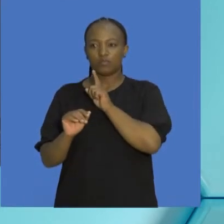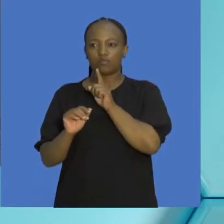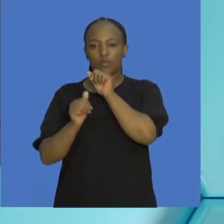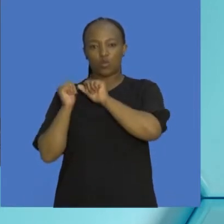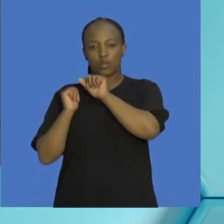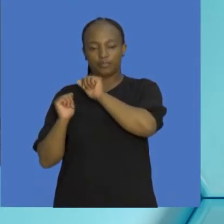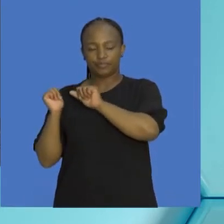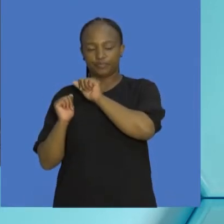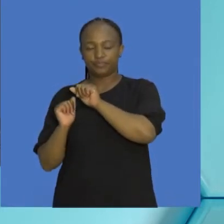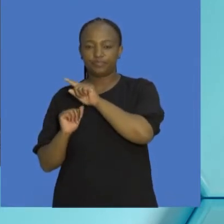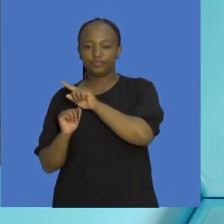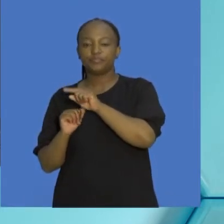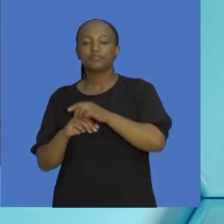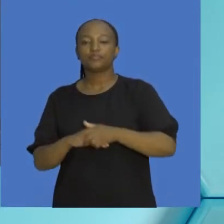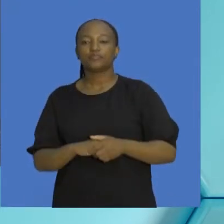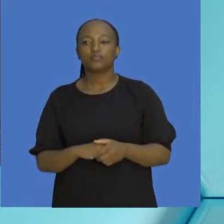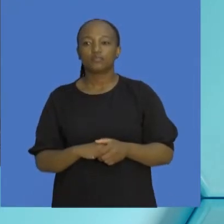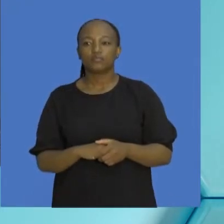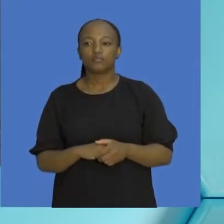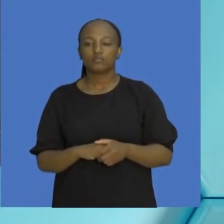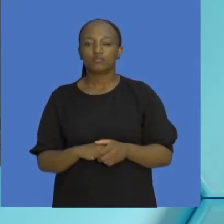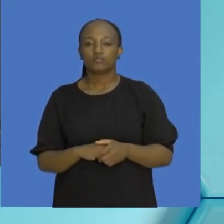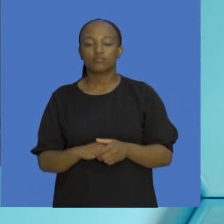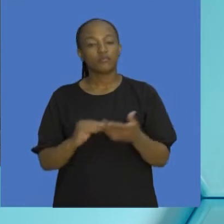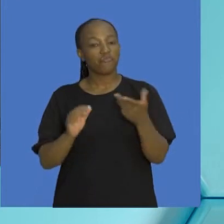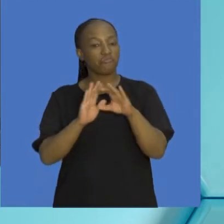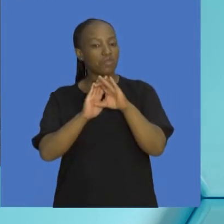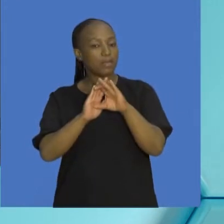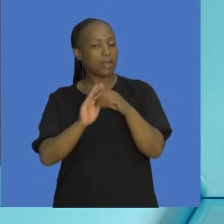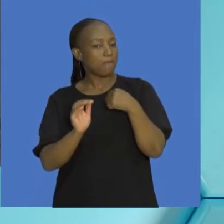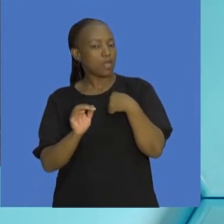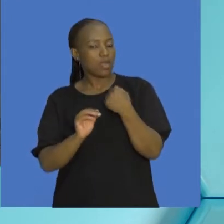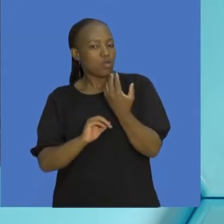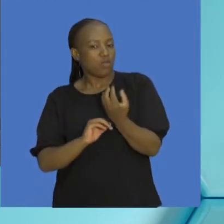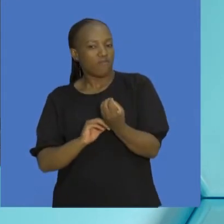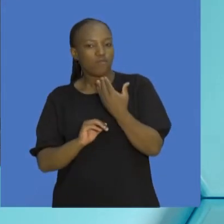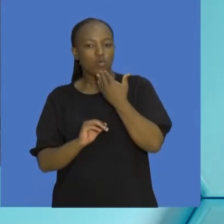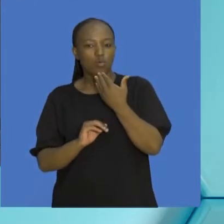let's go back to our, what if I don't have